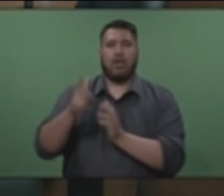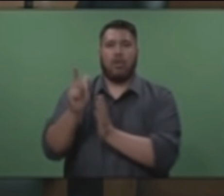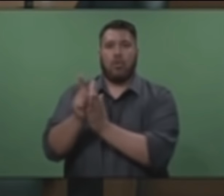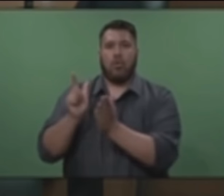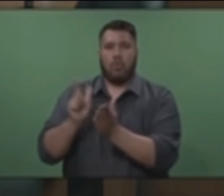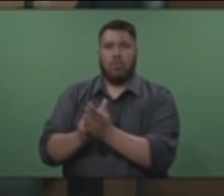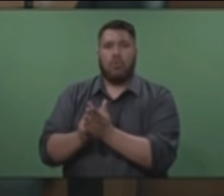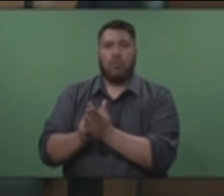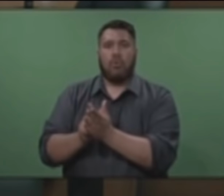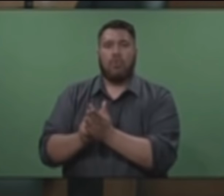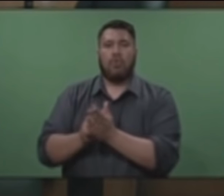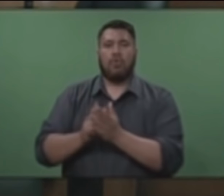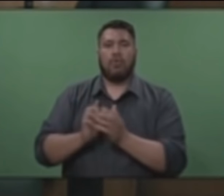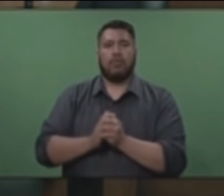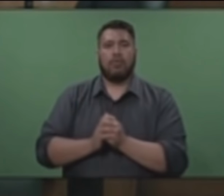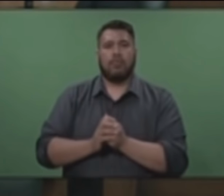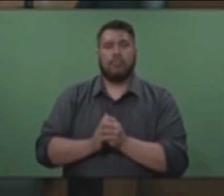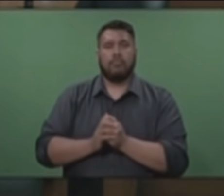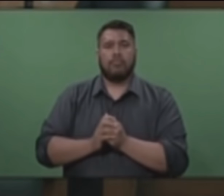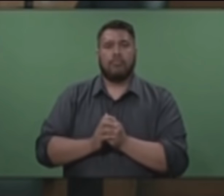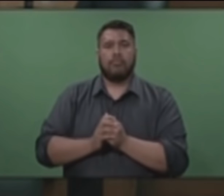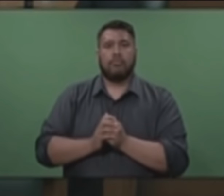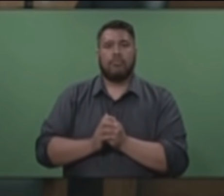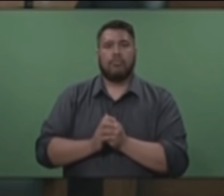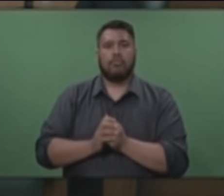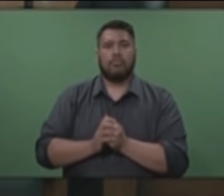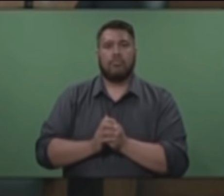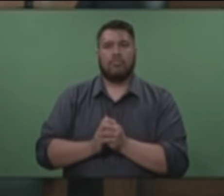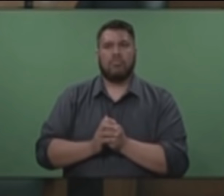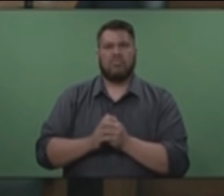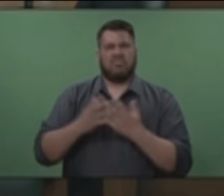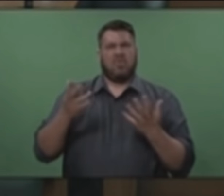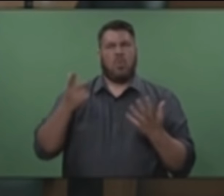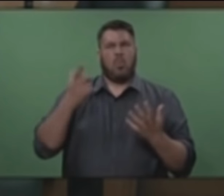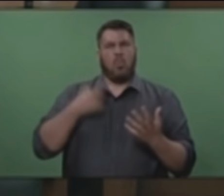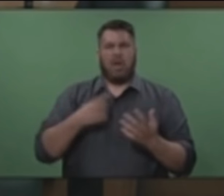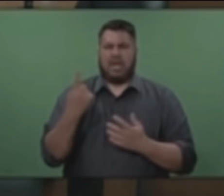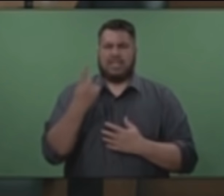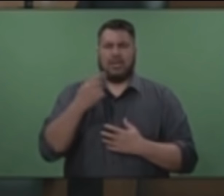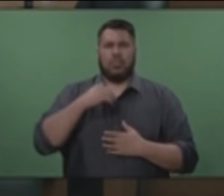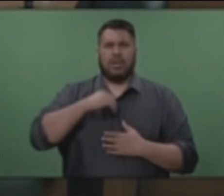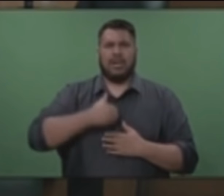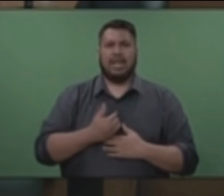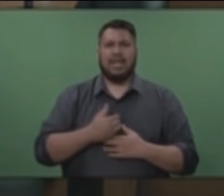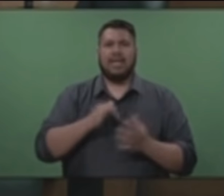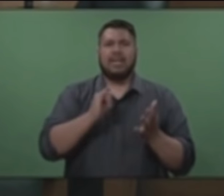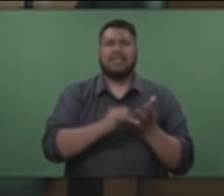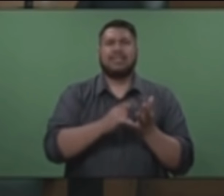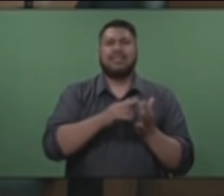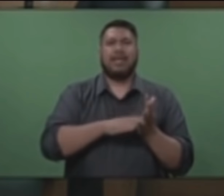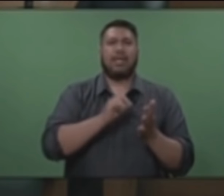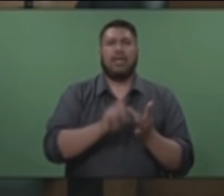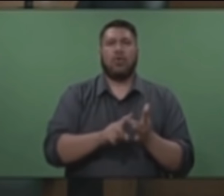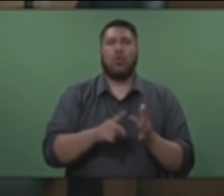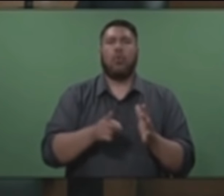can understand why anyone needs military-styled semi-automatic weapons for recreational use.